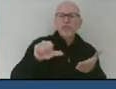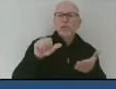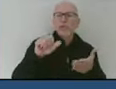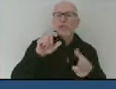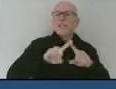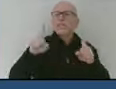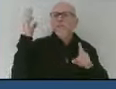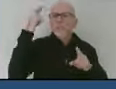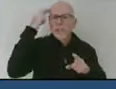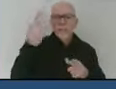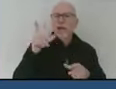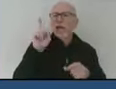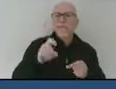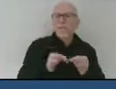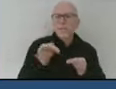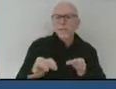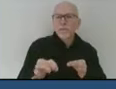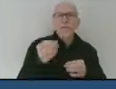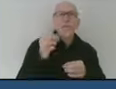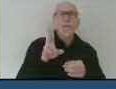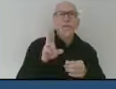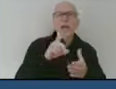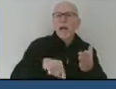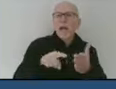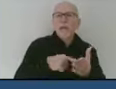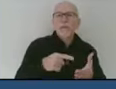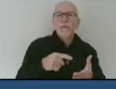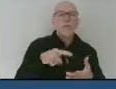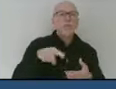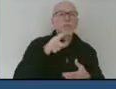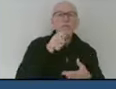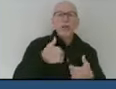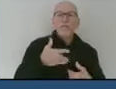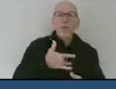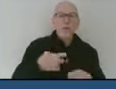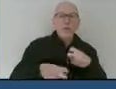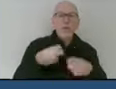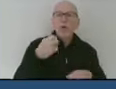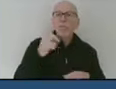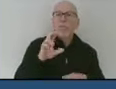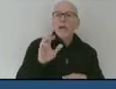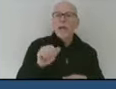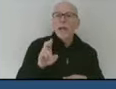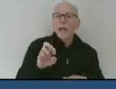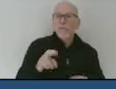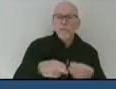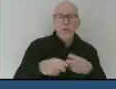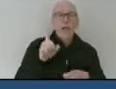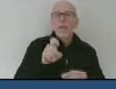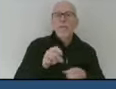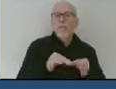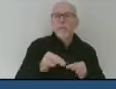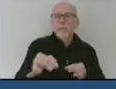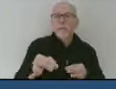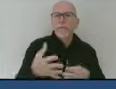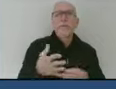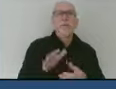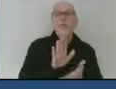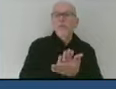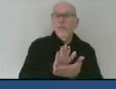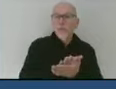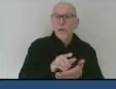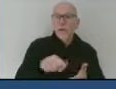or, you know, cancer patients or heart patients having to reschedule appointments, schools locally across the